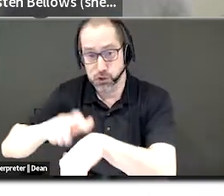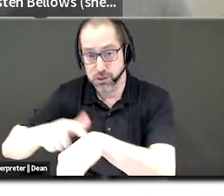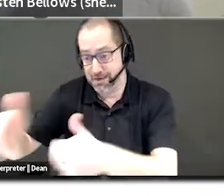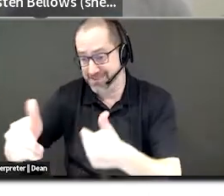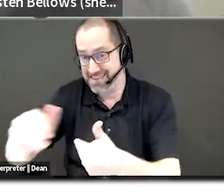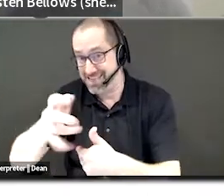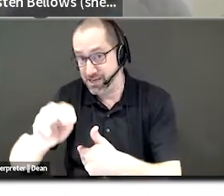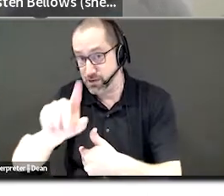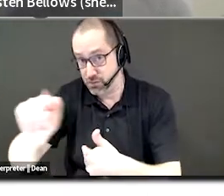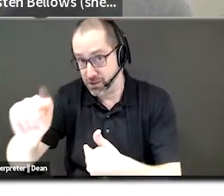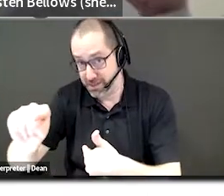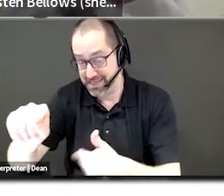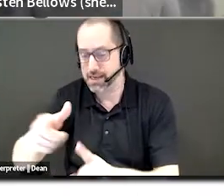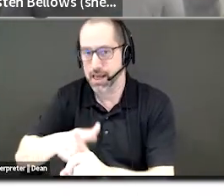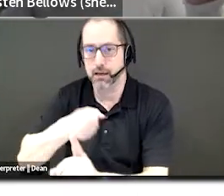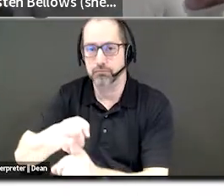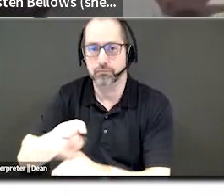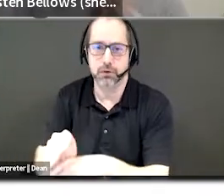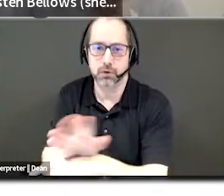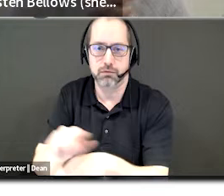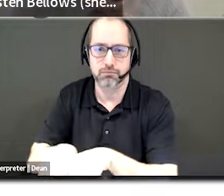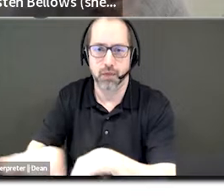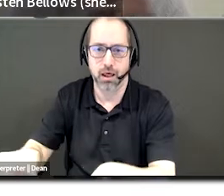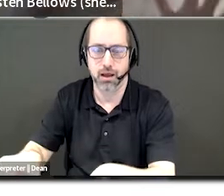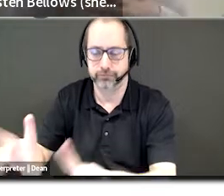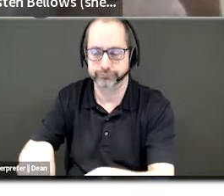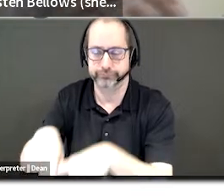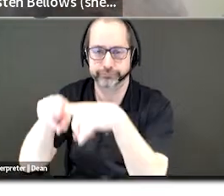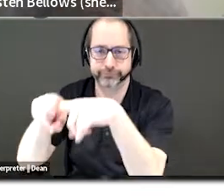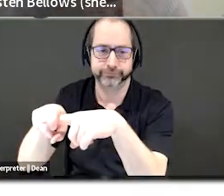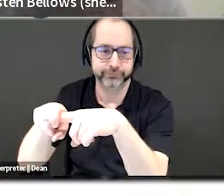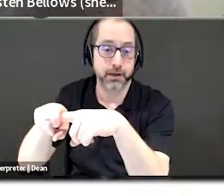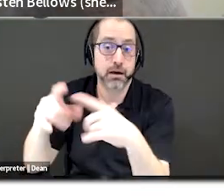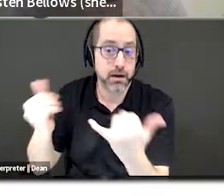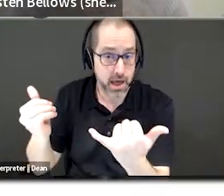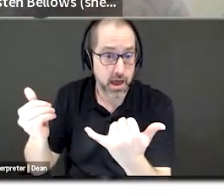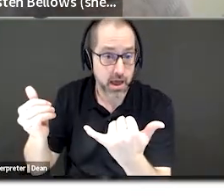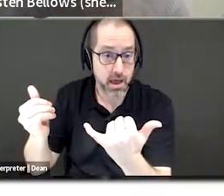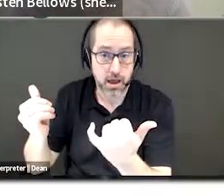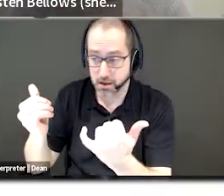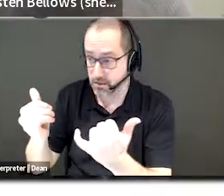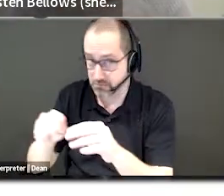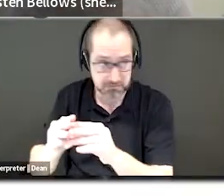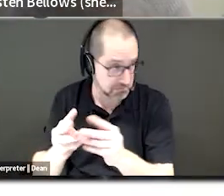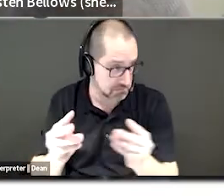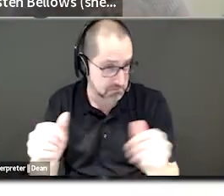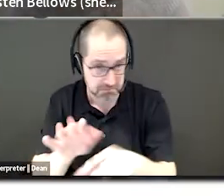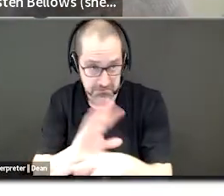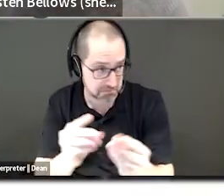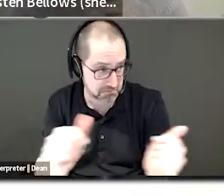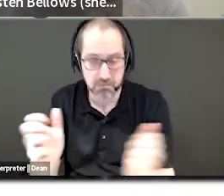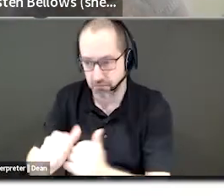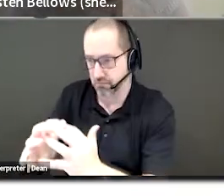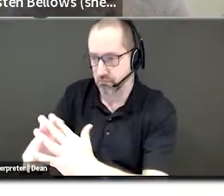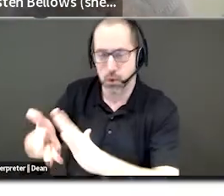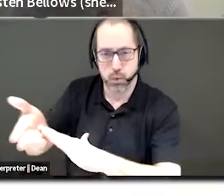then the pandemic hit and everything kind of froze. But now we're back up and running. But we take an